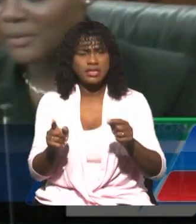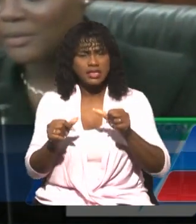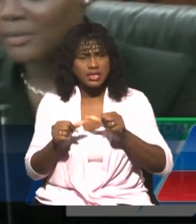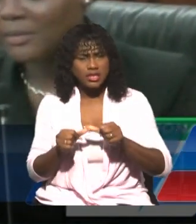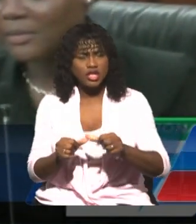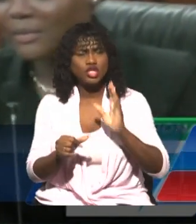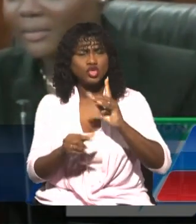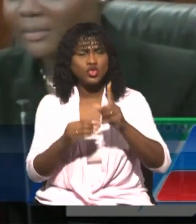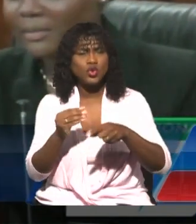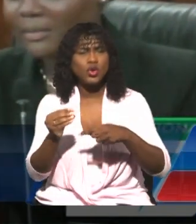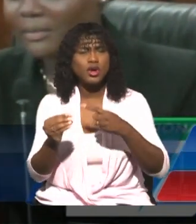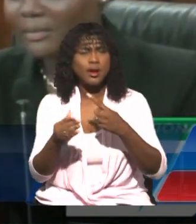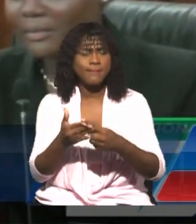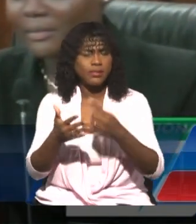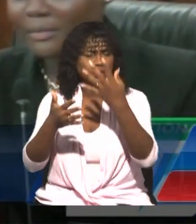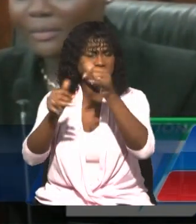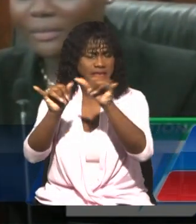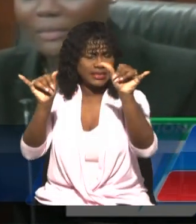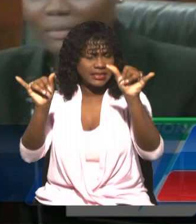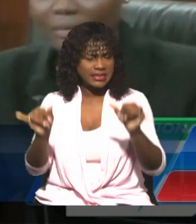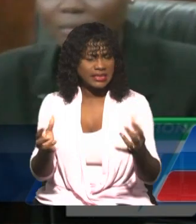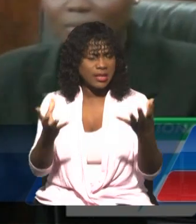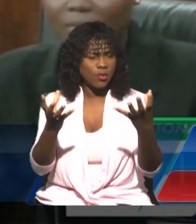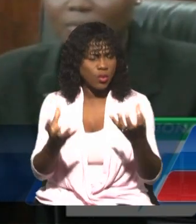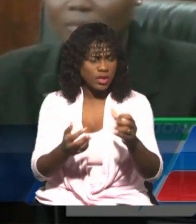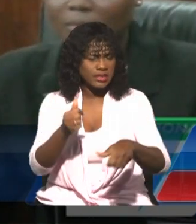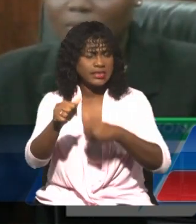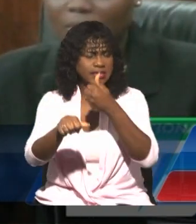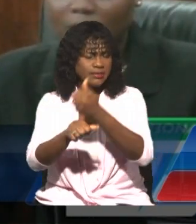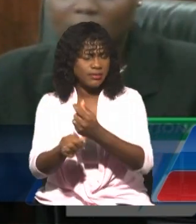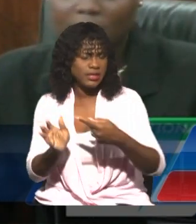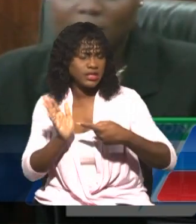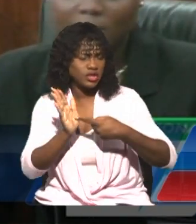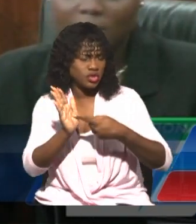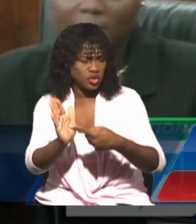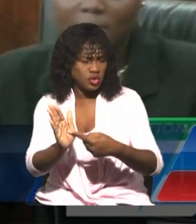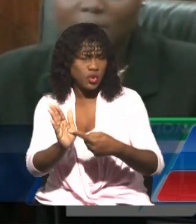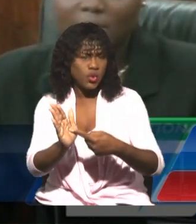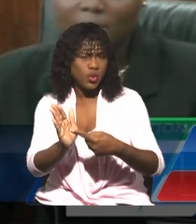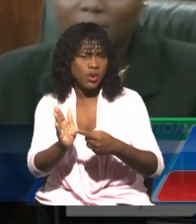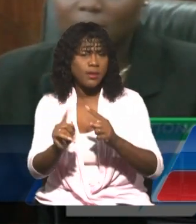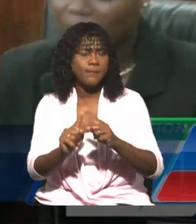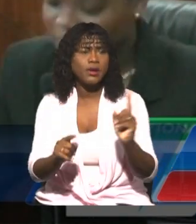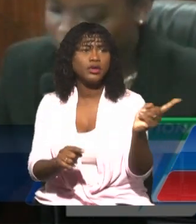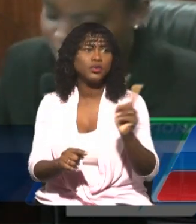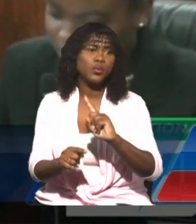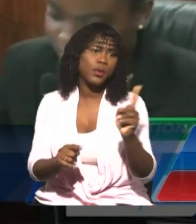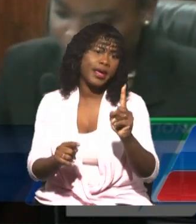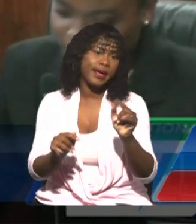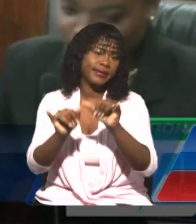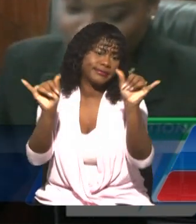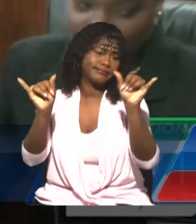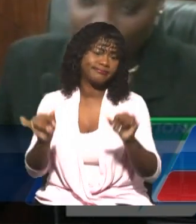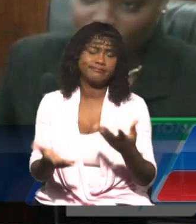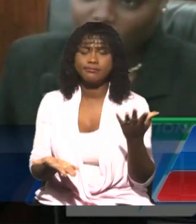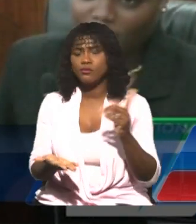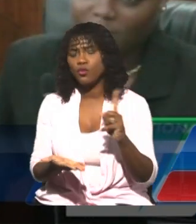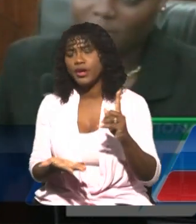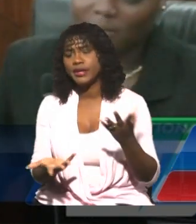continuously speak about a framework that they would like to implement and show the House. But where is the framework?